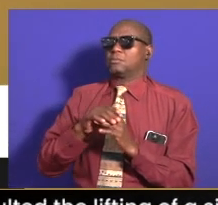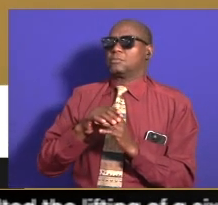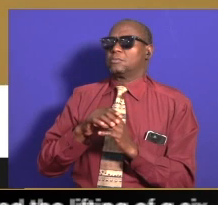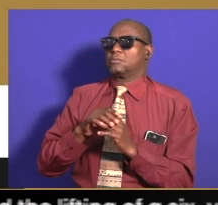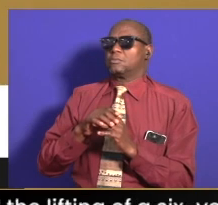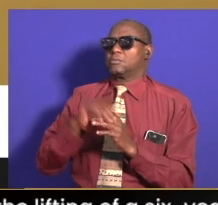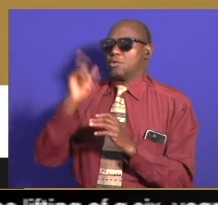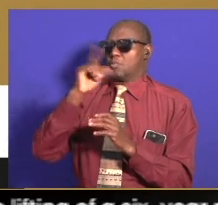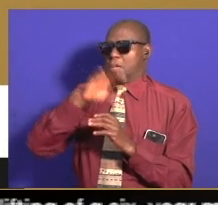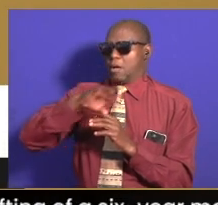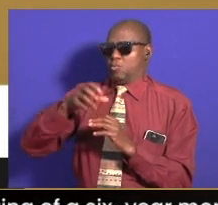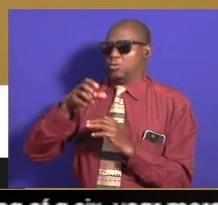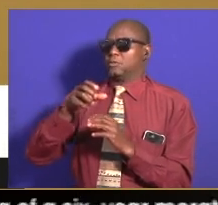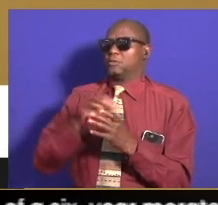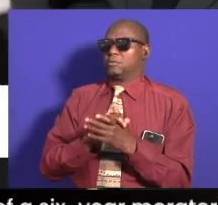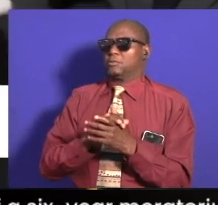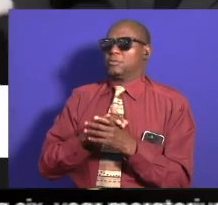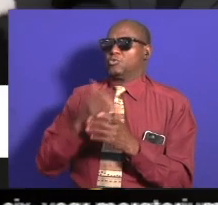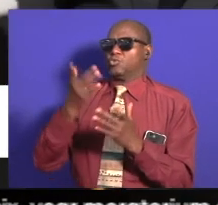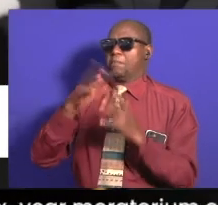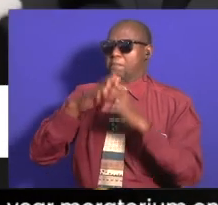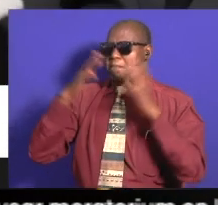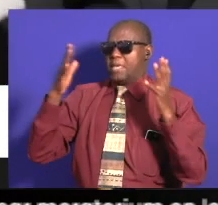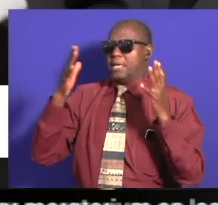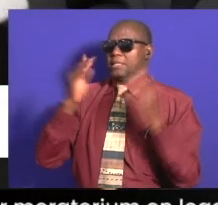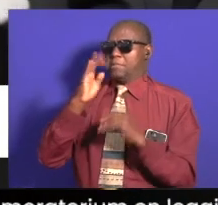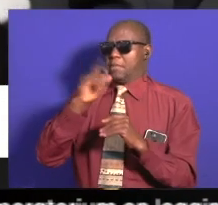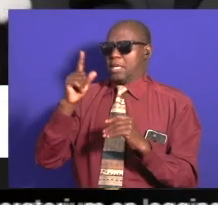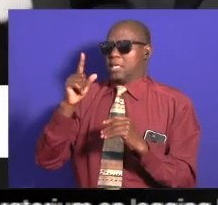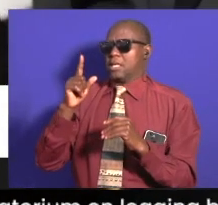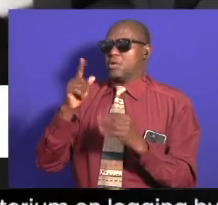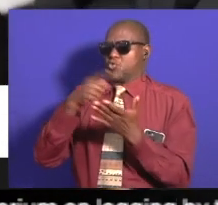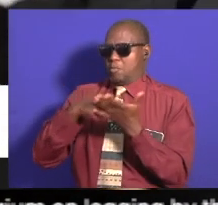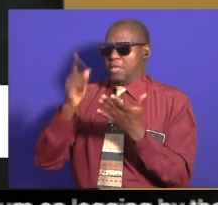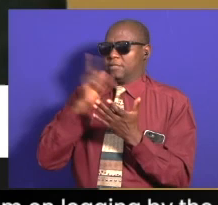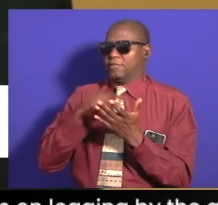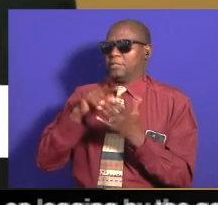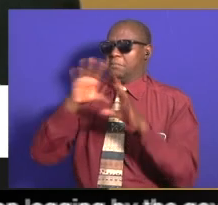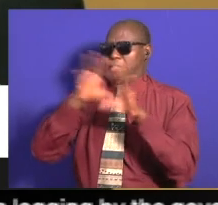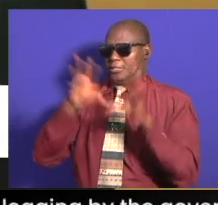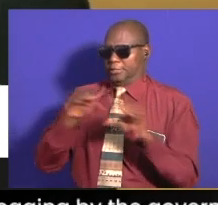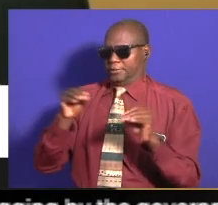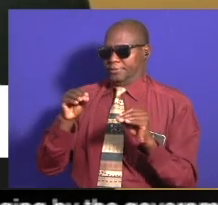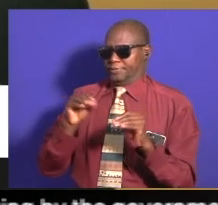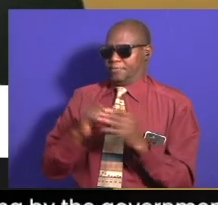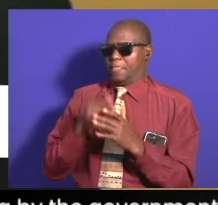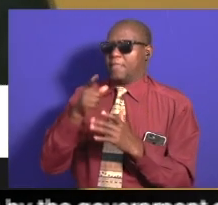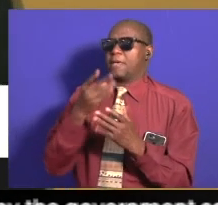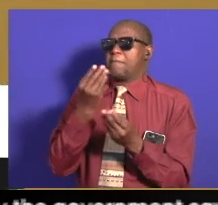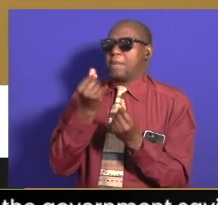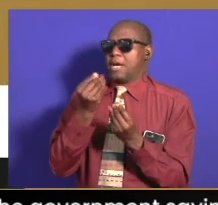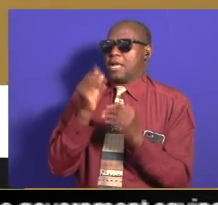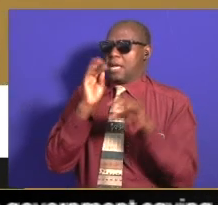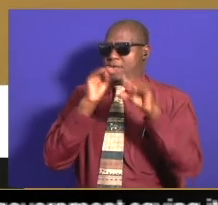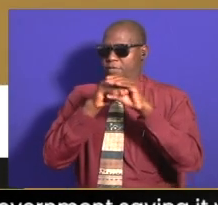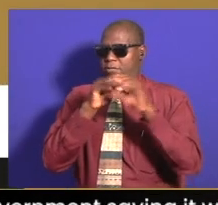devolution last week. Asanteni sana. And in that budget, the amount of investment